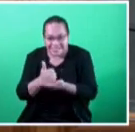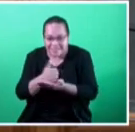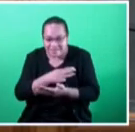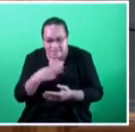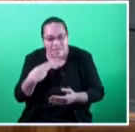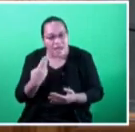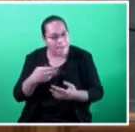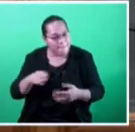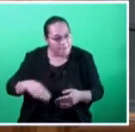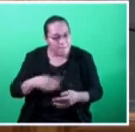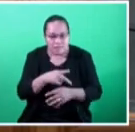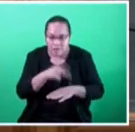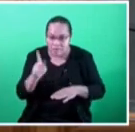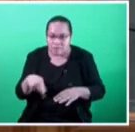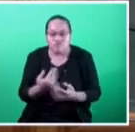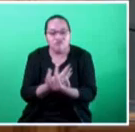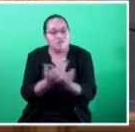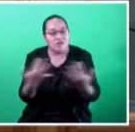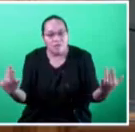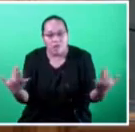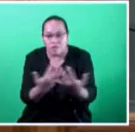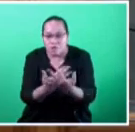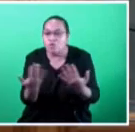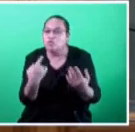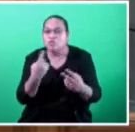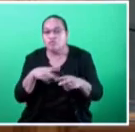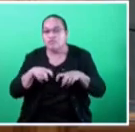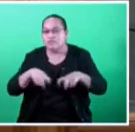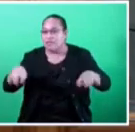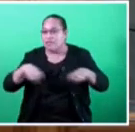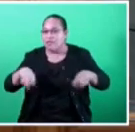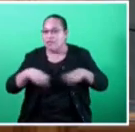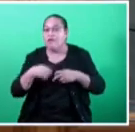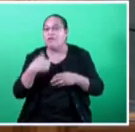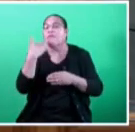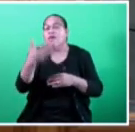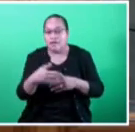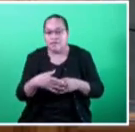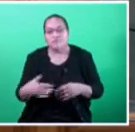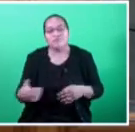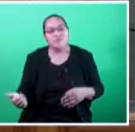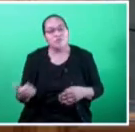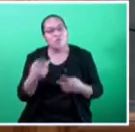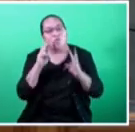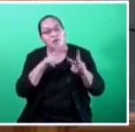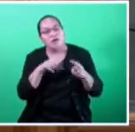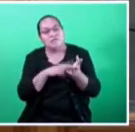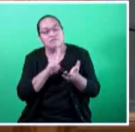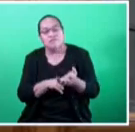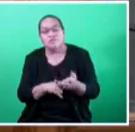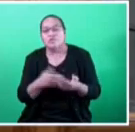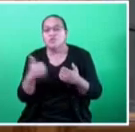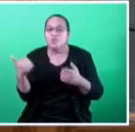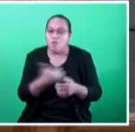Parliament, General Public, either in gallery or watching from the comfort of your home, good morning to you all.